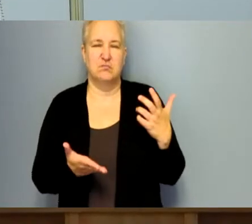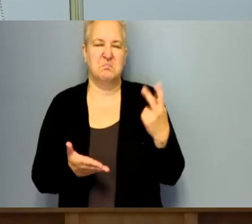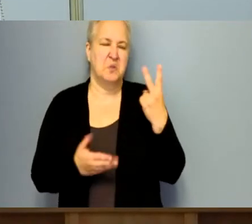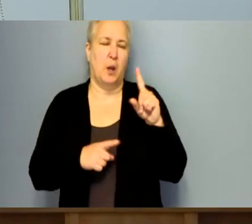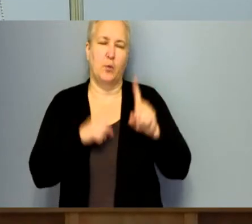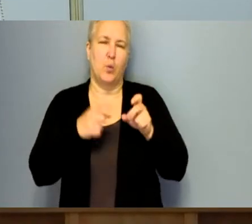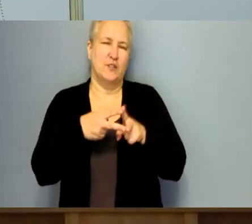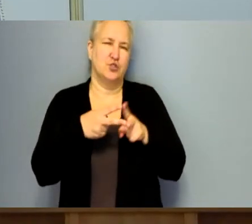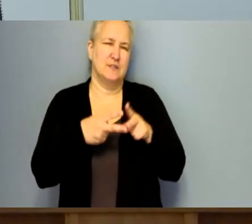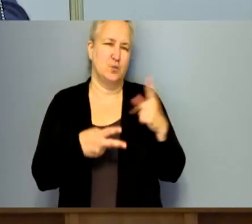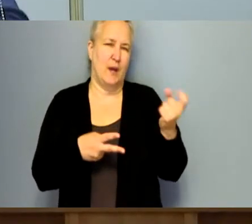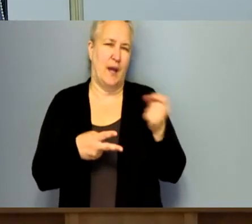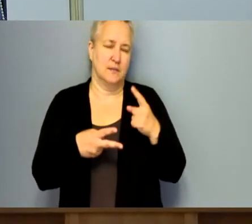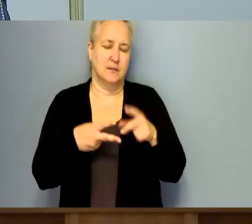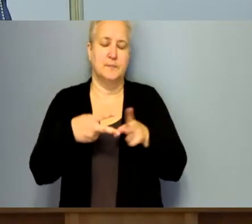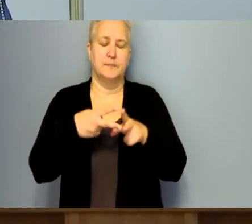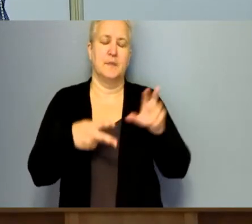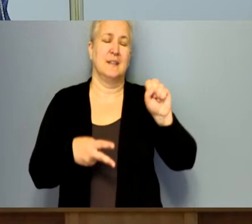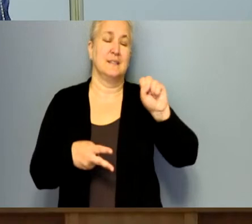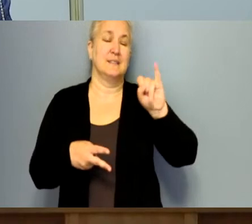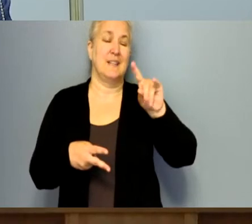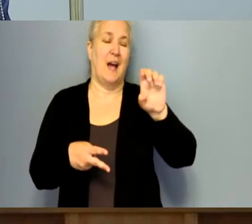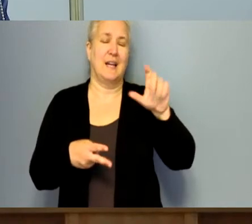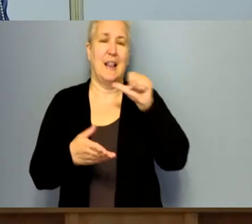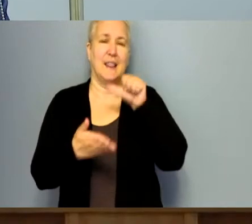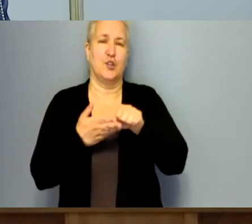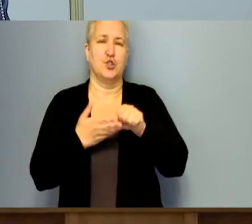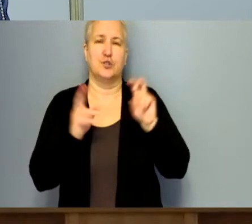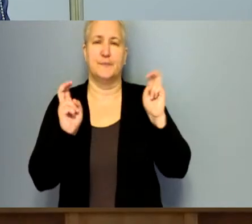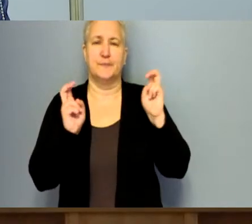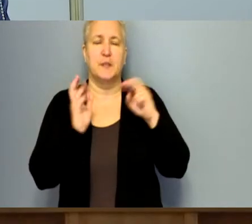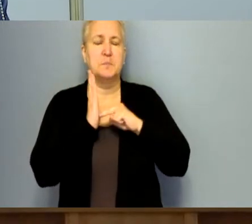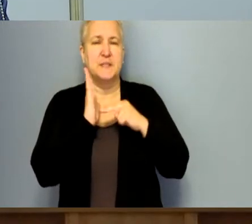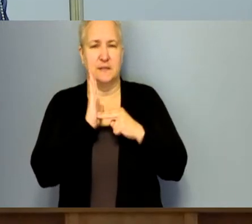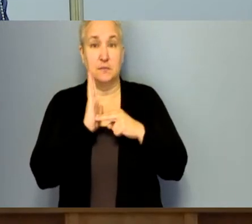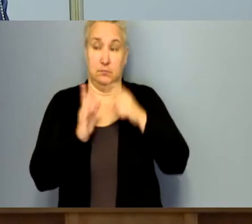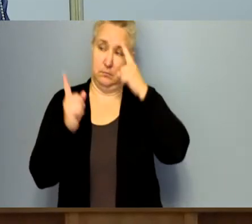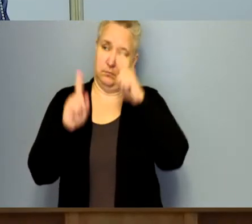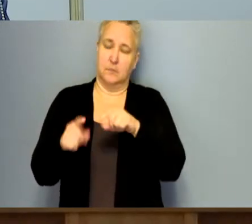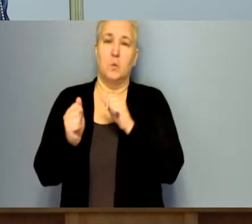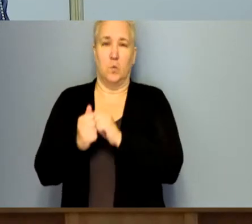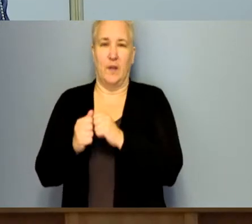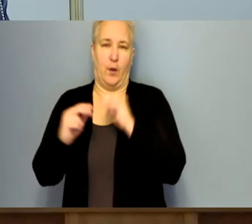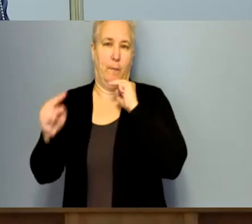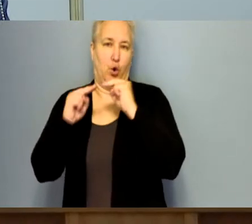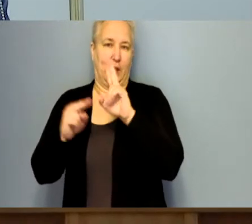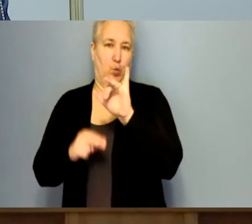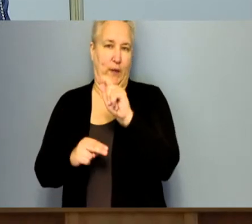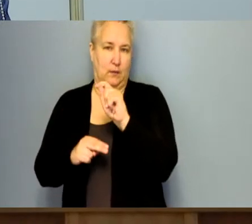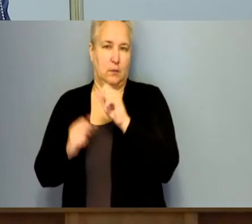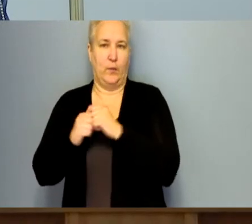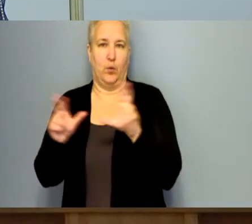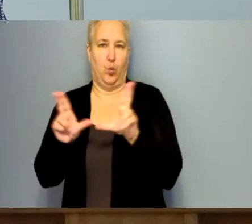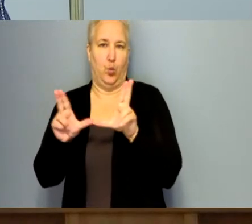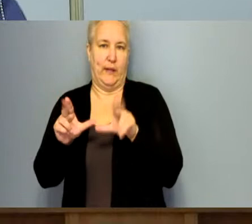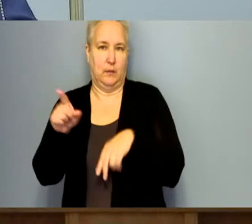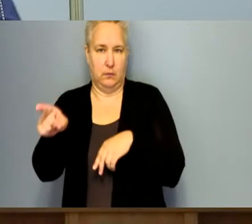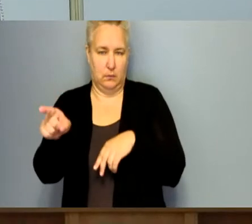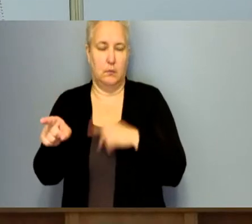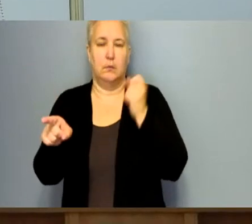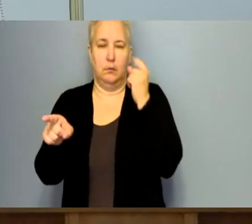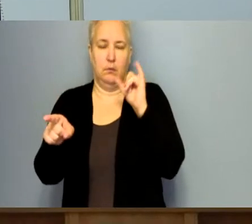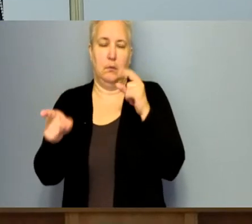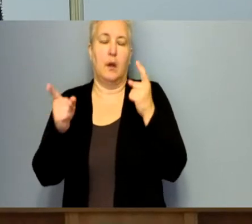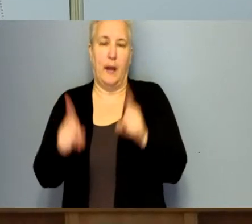this. Side letter is essentially an agreement with a bargaining unit, with a union. It does happen